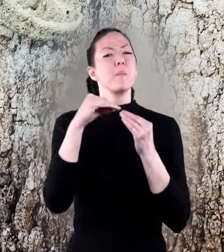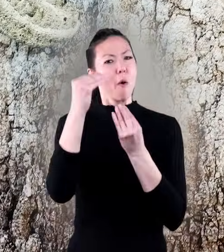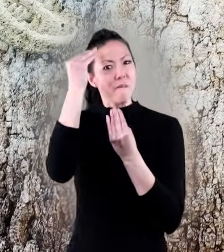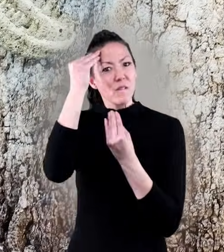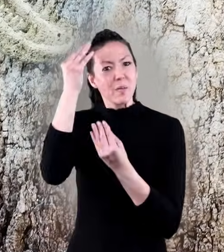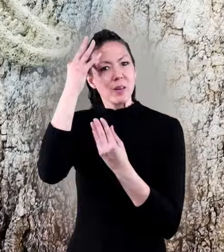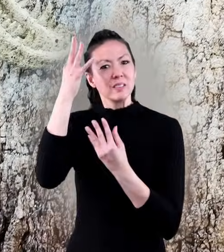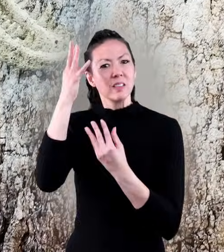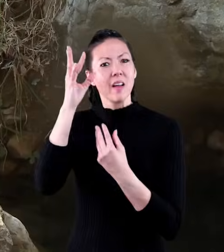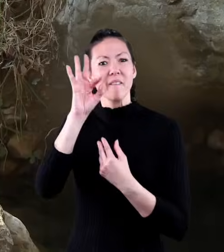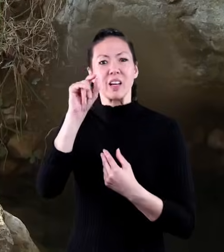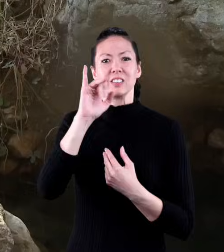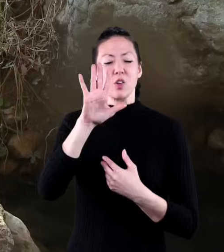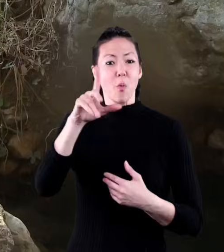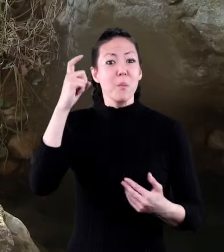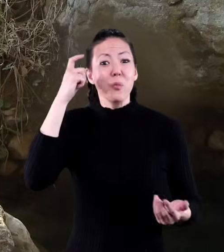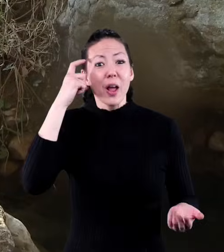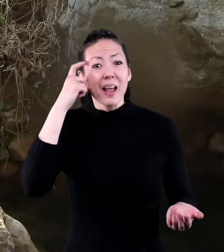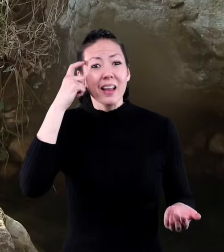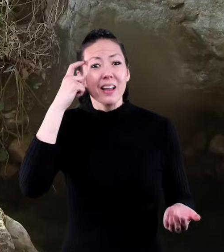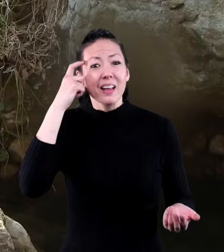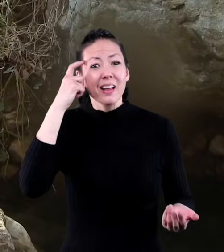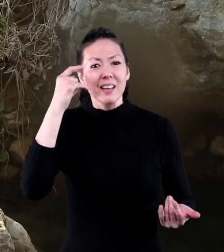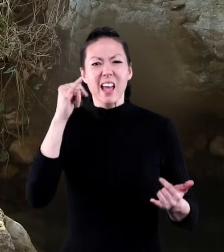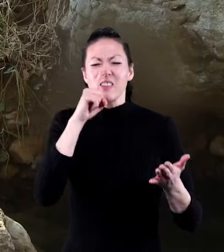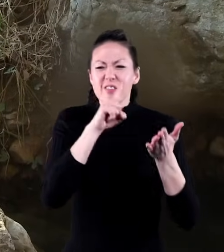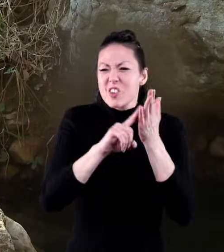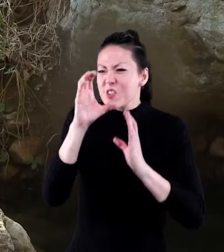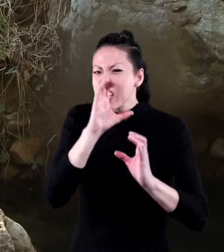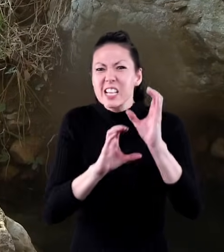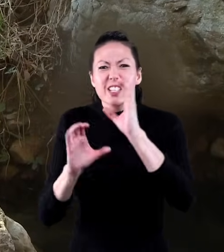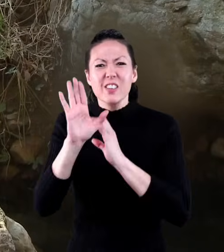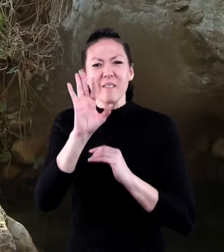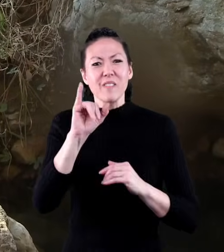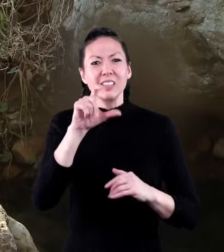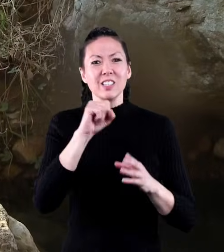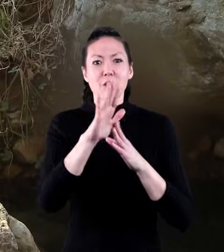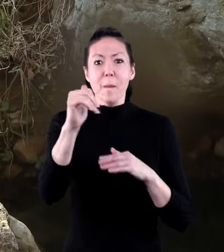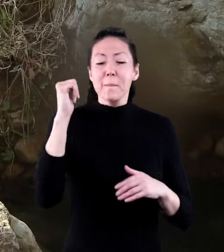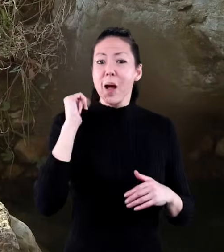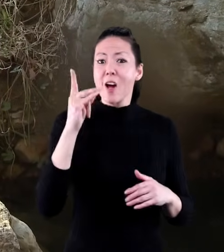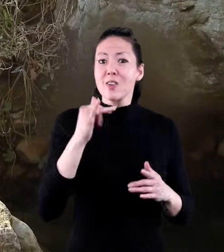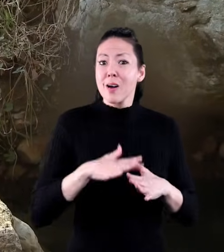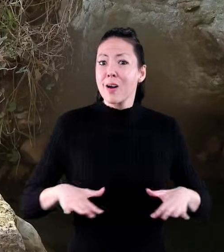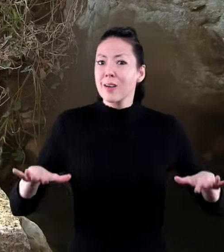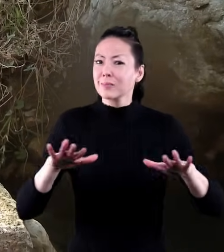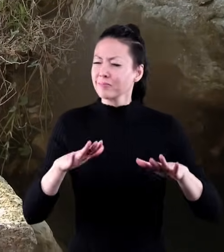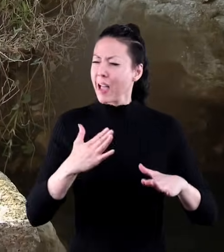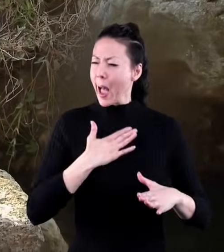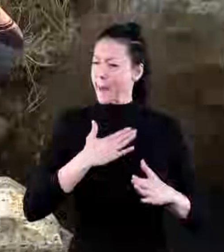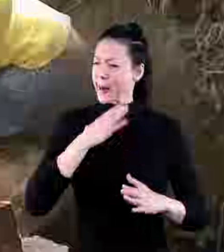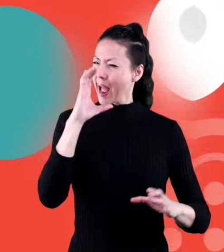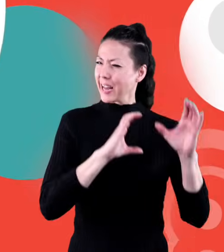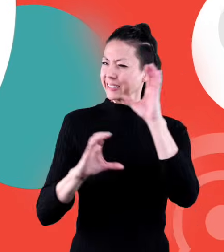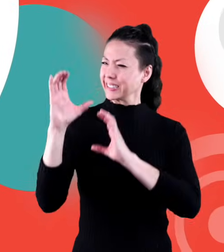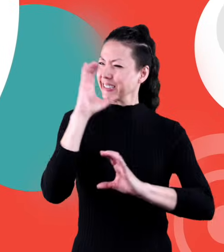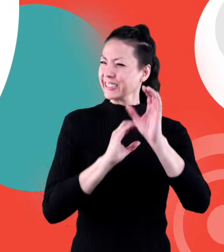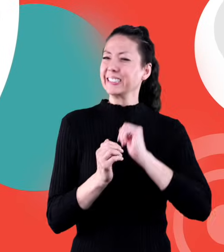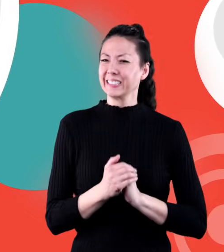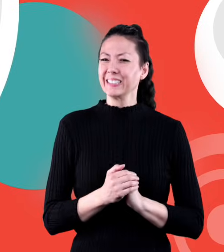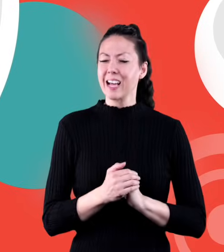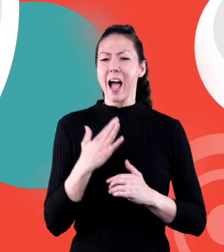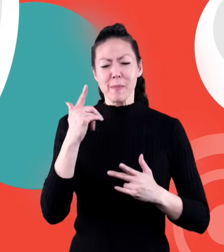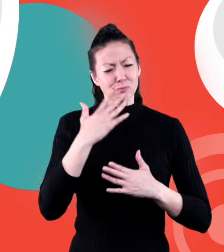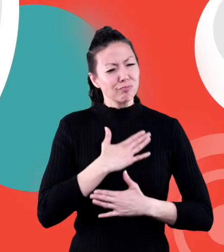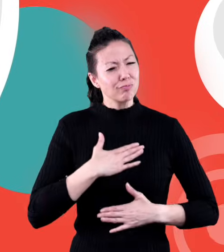fossilized in your brain, so you can go on your own search for fossils in your backyard. Happy hunting! Hope